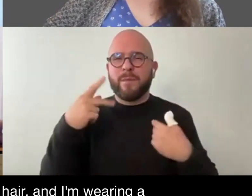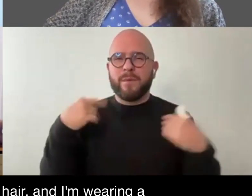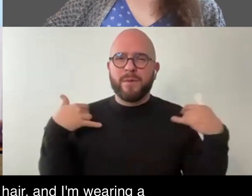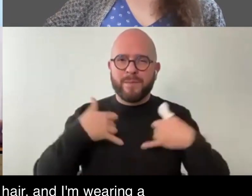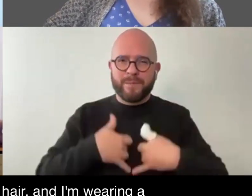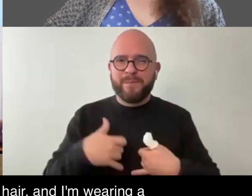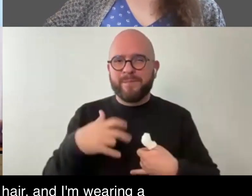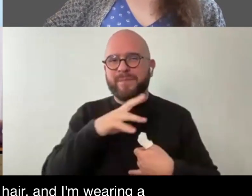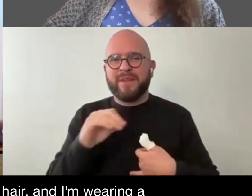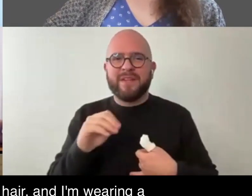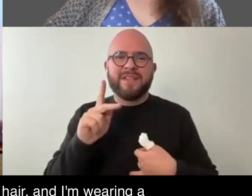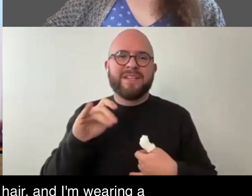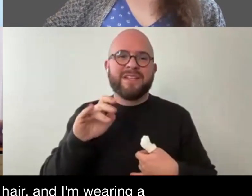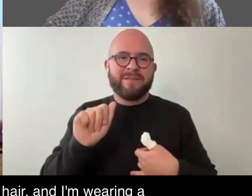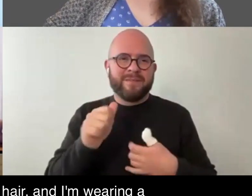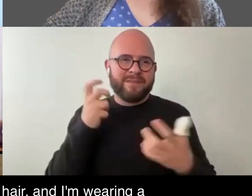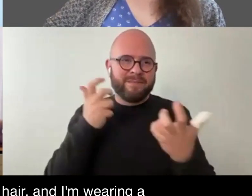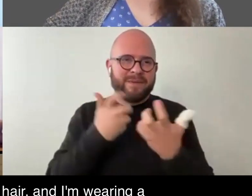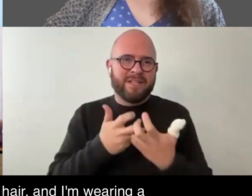a kippah to match.